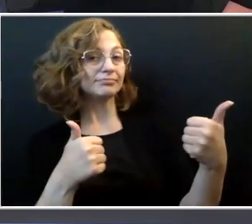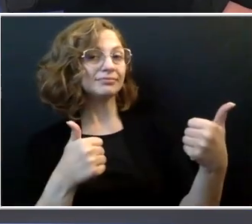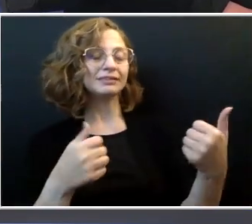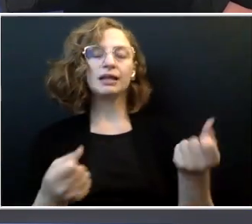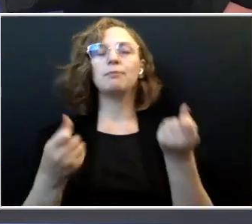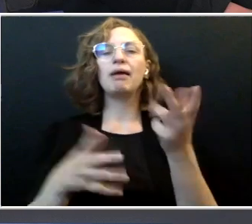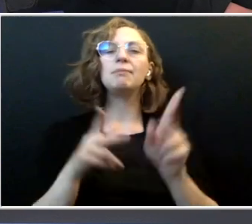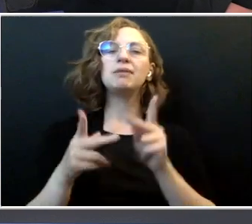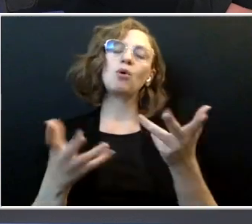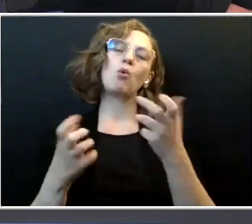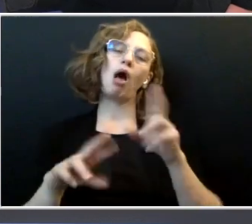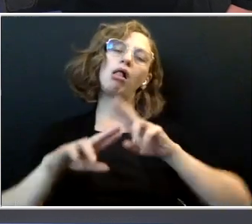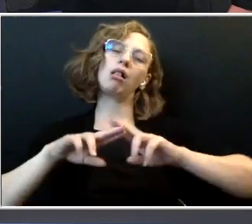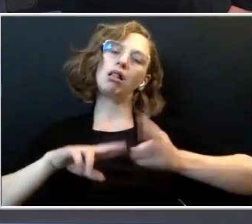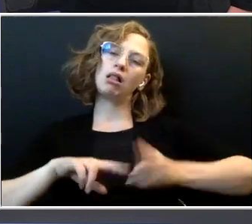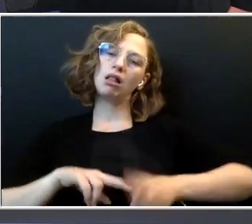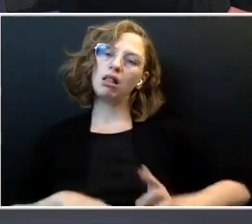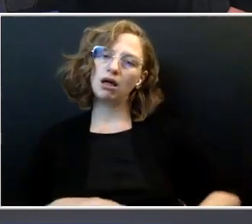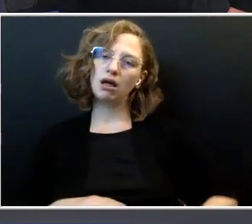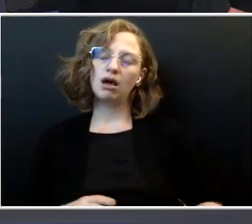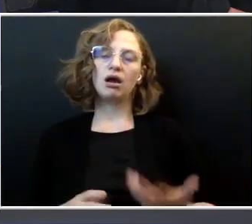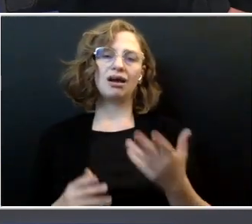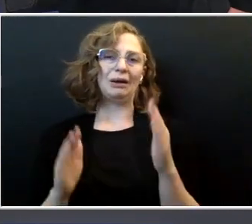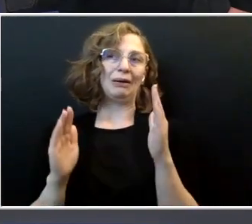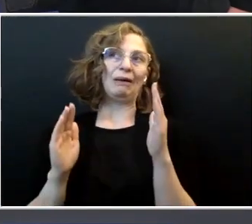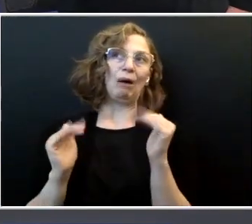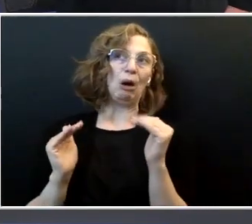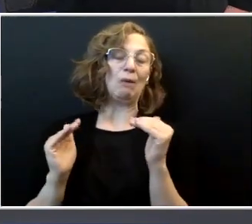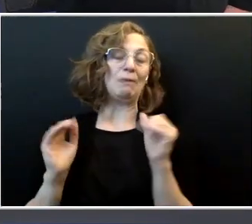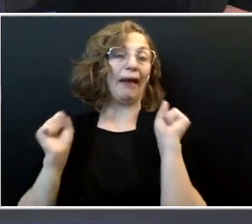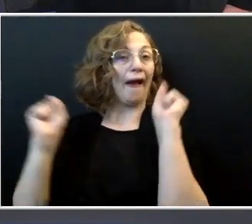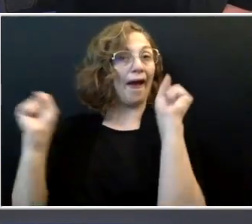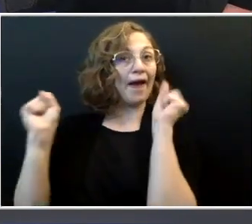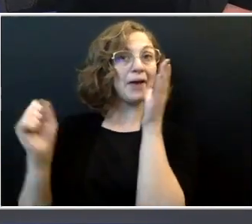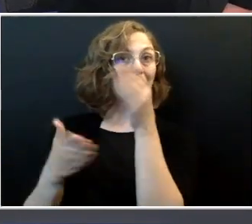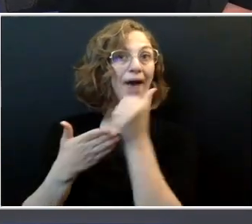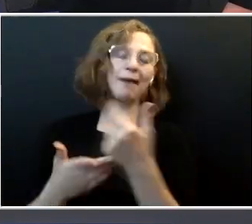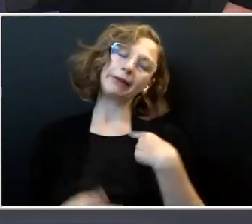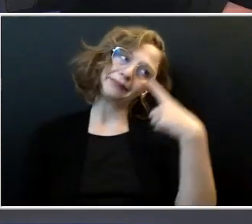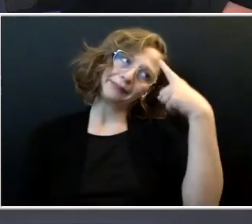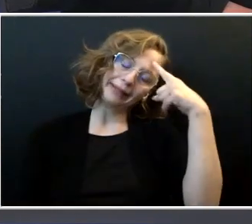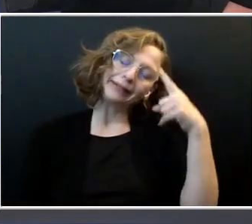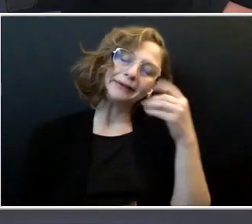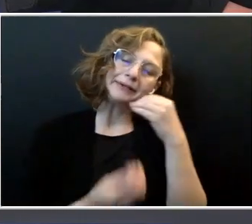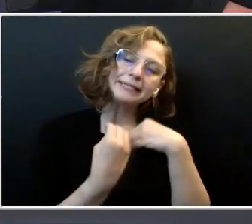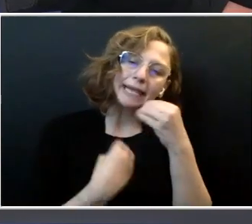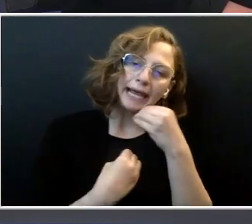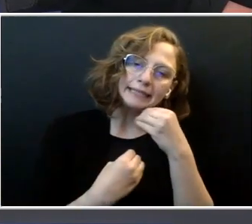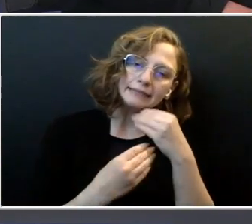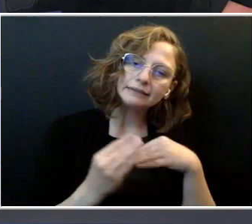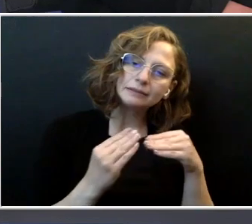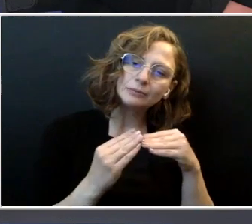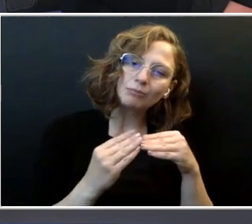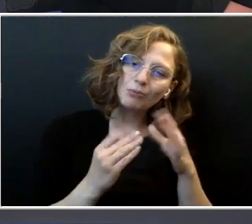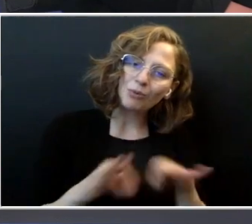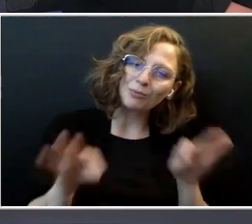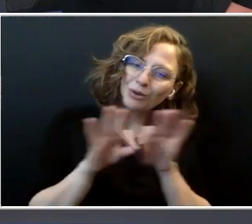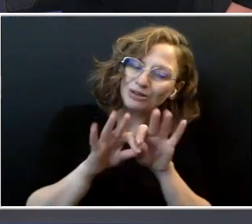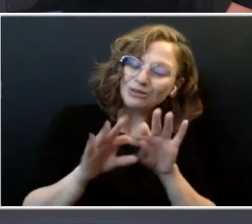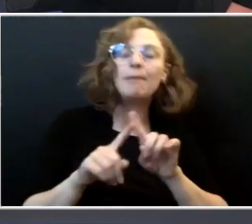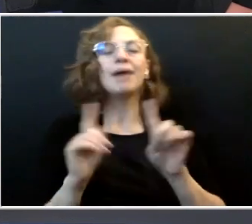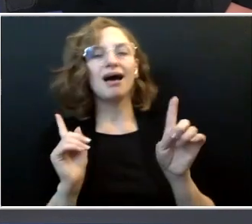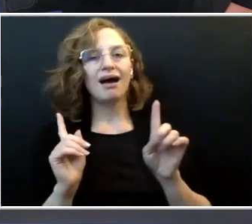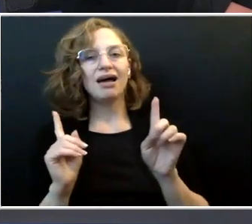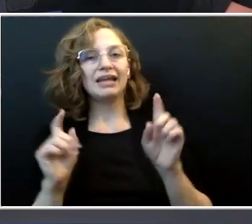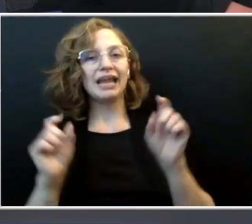more about diet, I think, than exercise. But exercise and movement isn't just about weight loss. Now, you've told me before that focusing